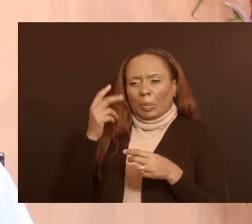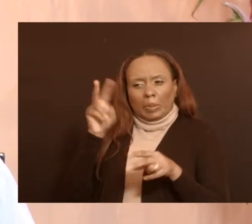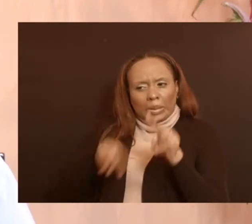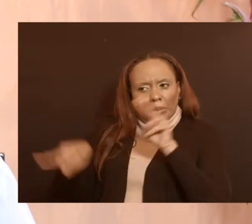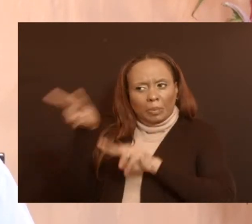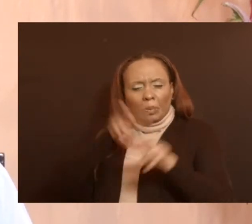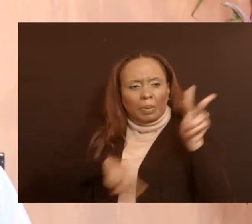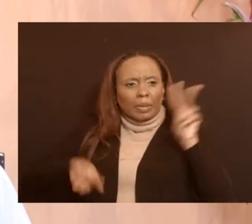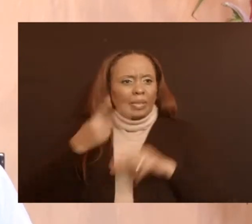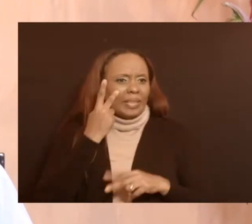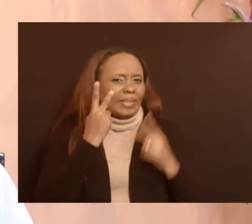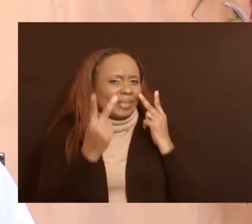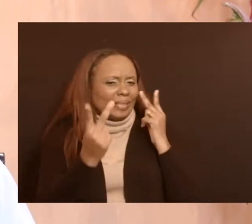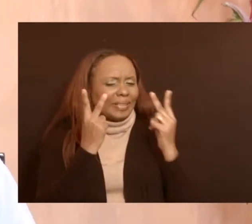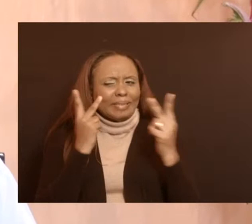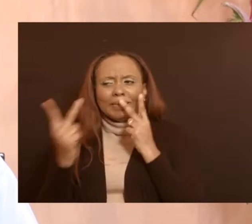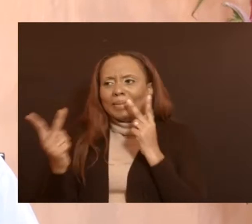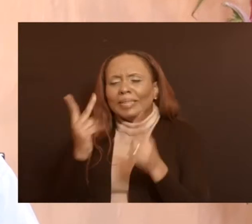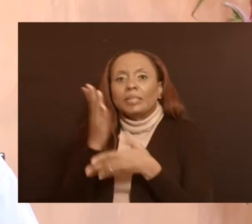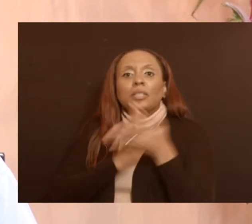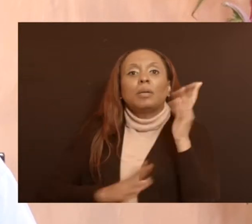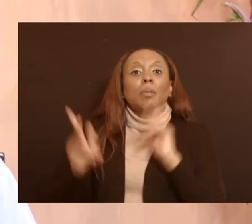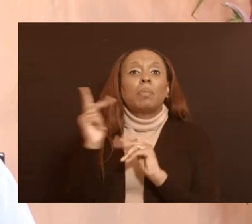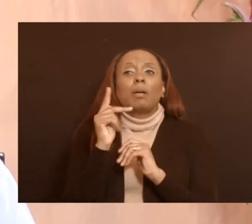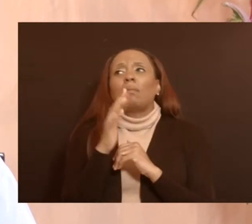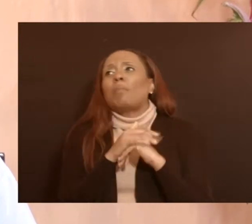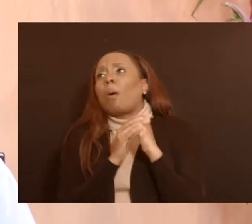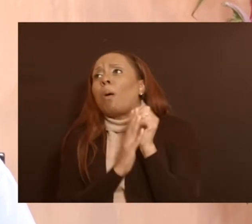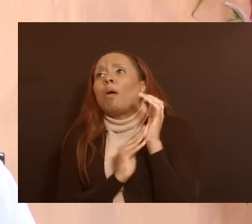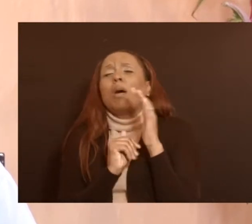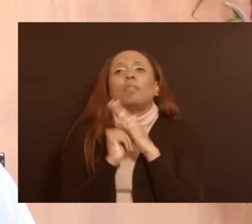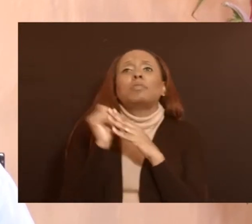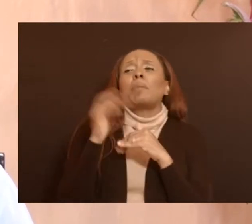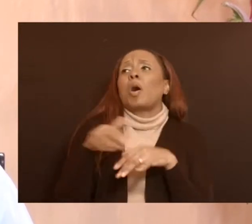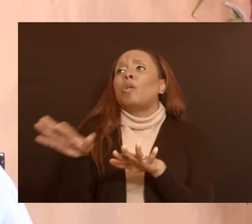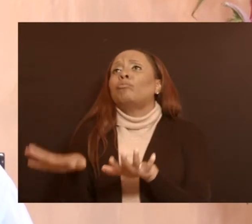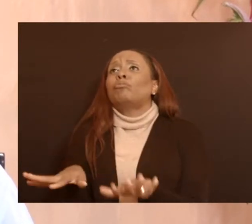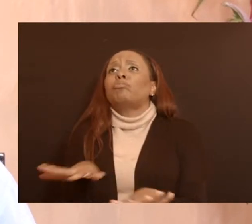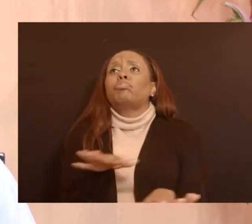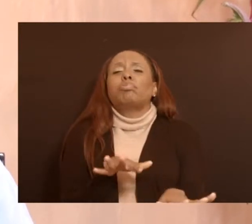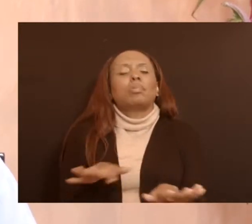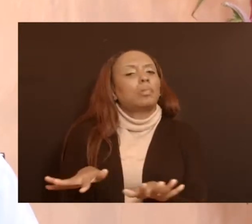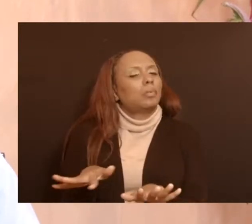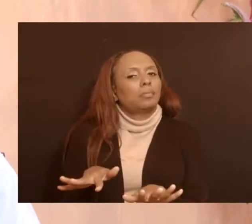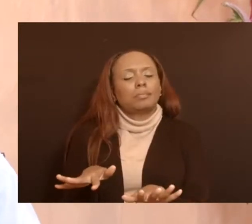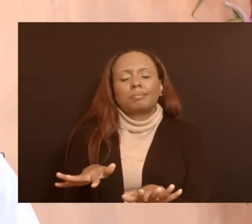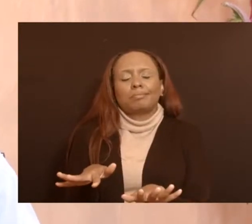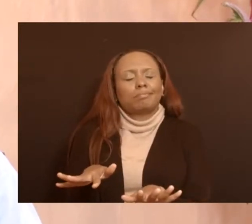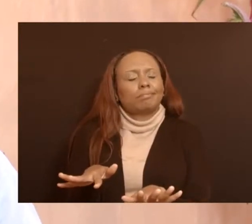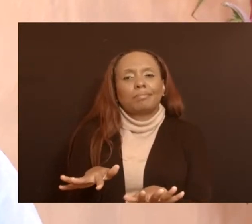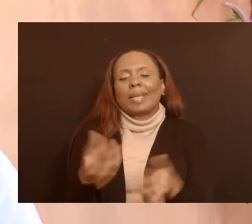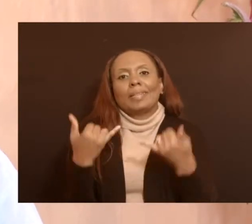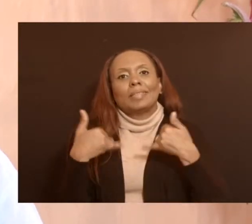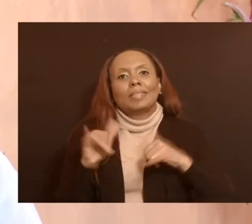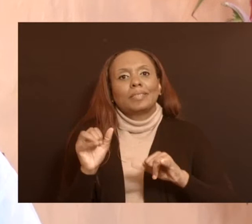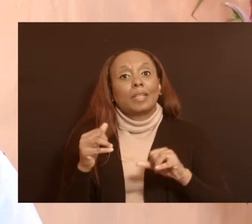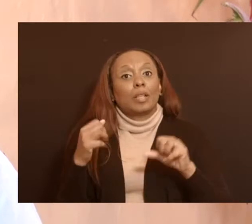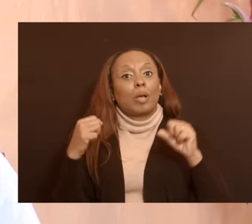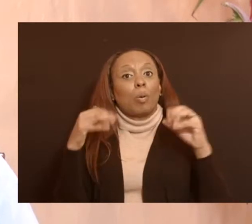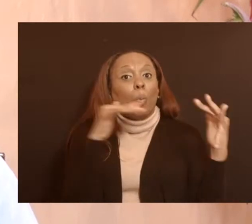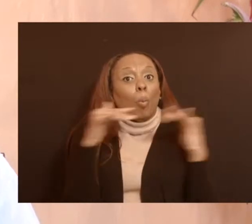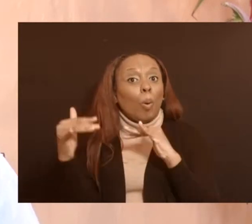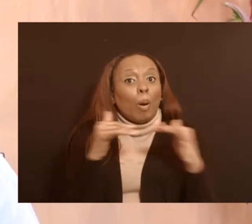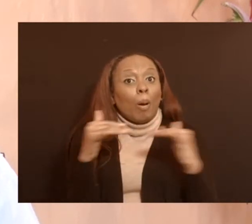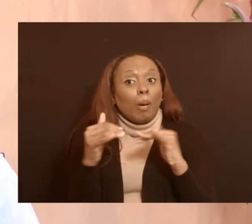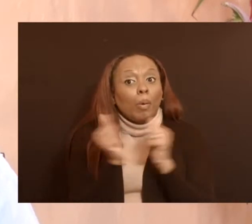complacent, and it is not over till it's over. It is still a war against COVID, even though we may win a battle. But winning